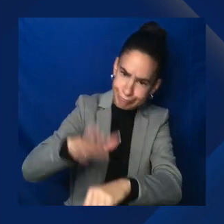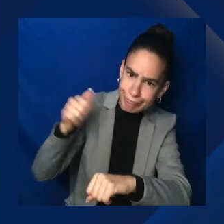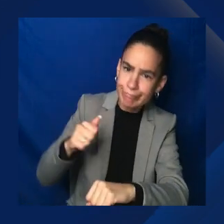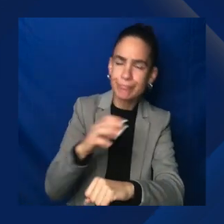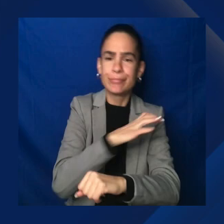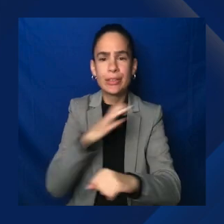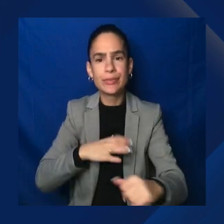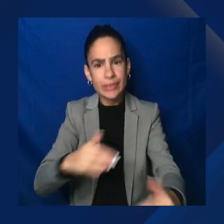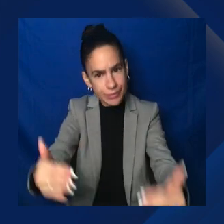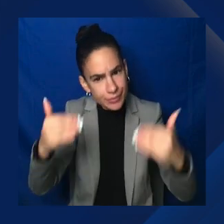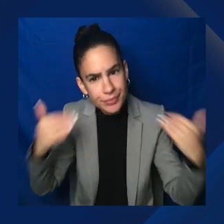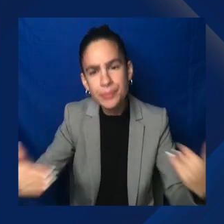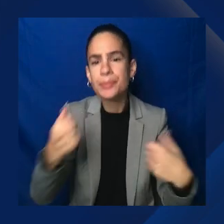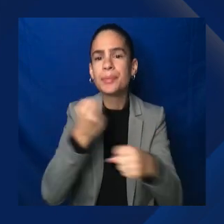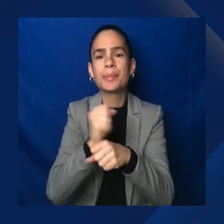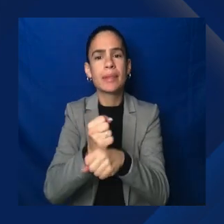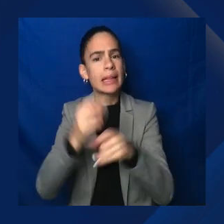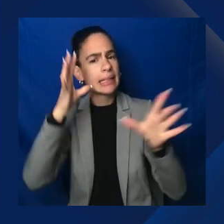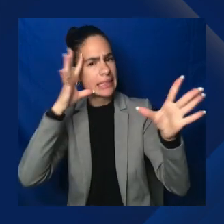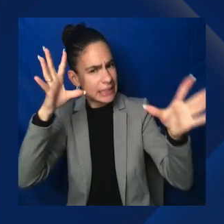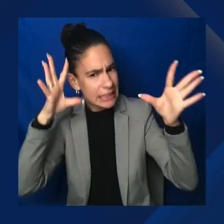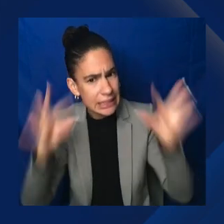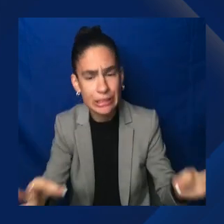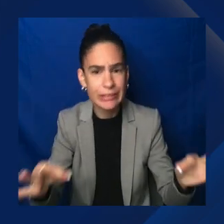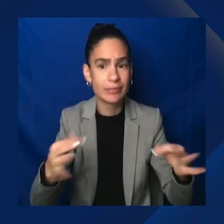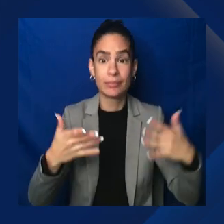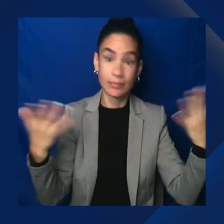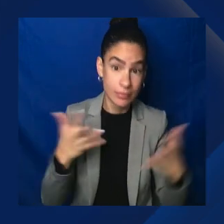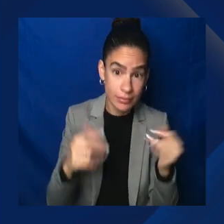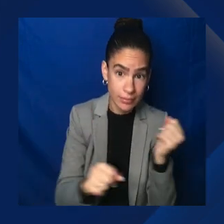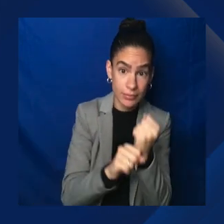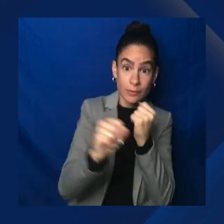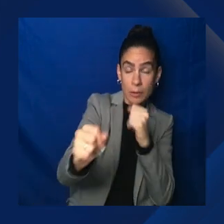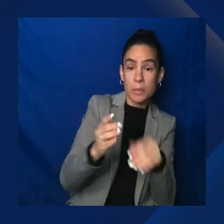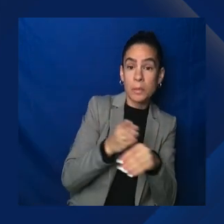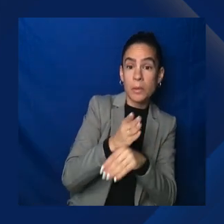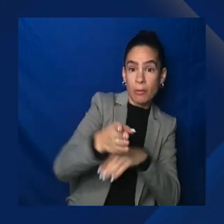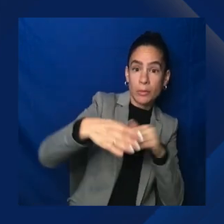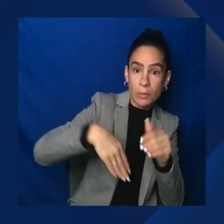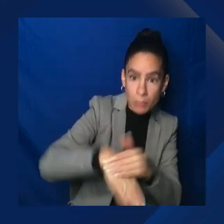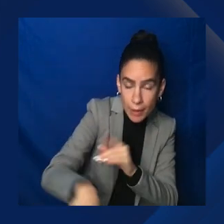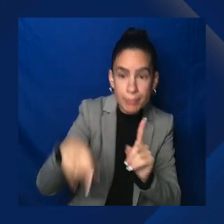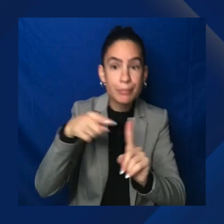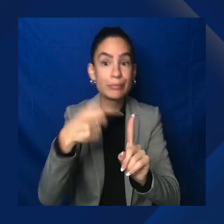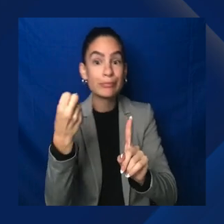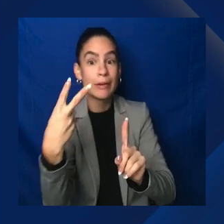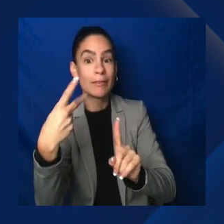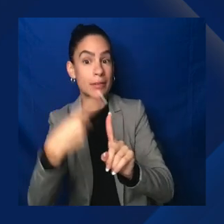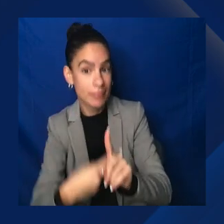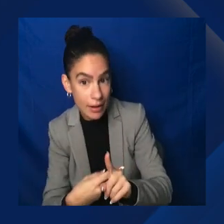extend Medicaid postpartum by 1 year, and to also pass Momnibus,